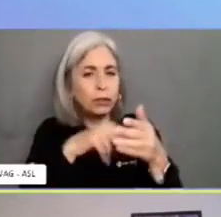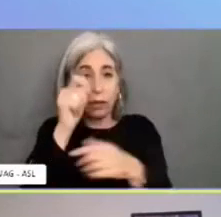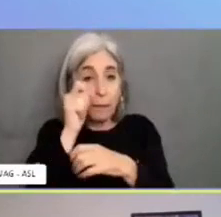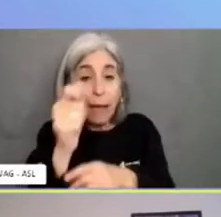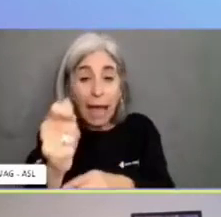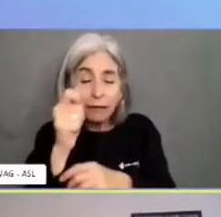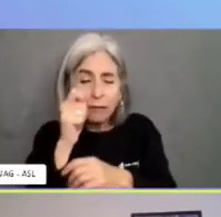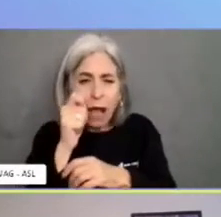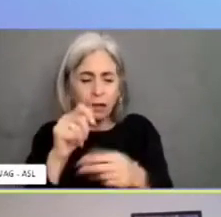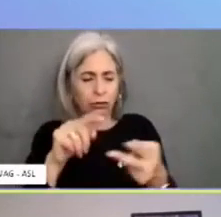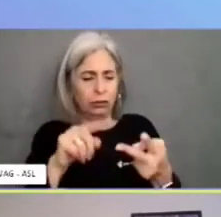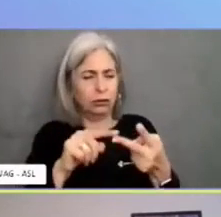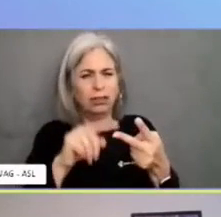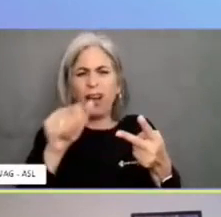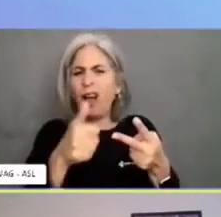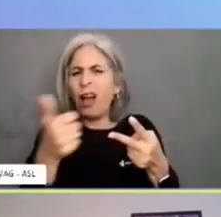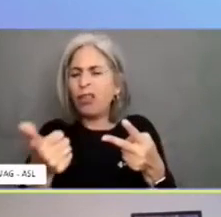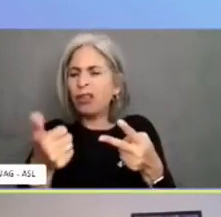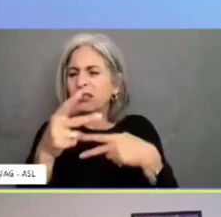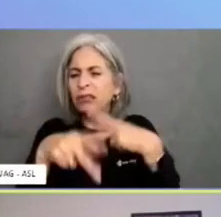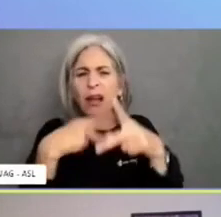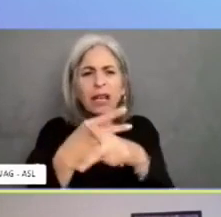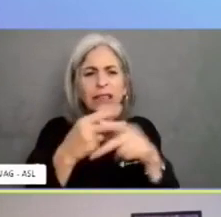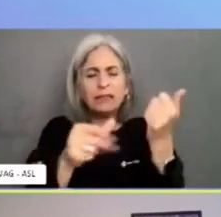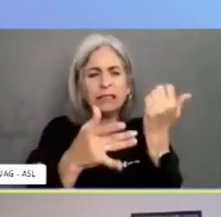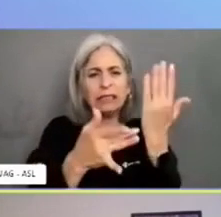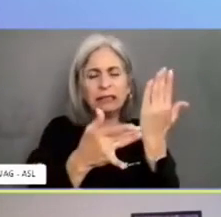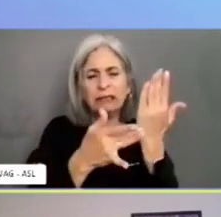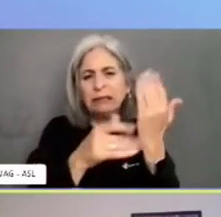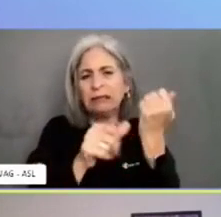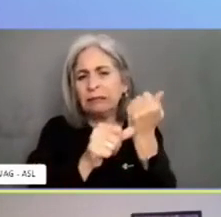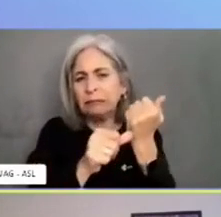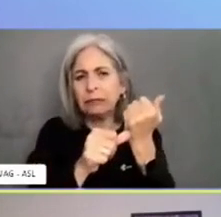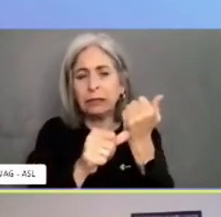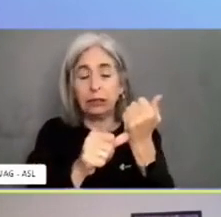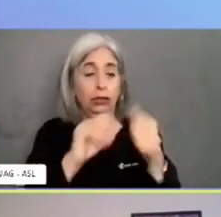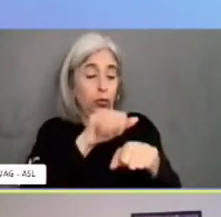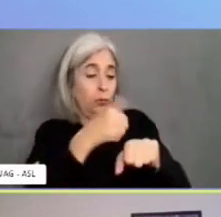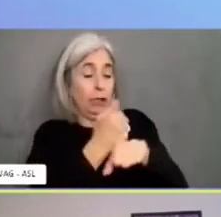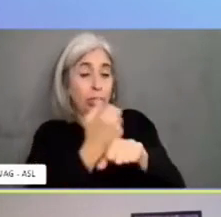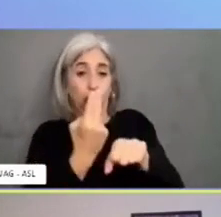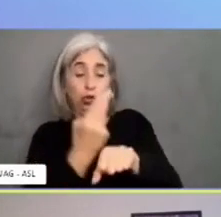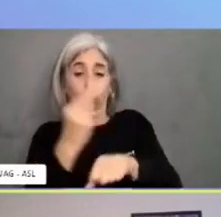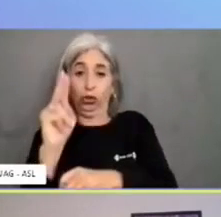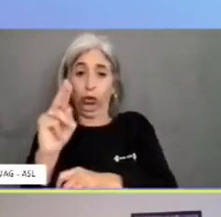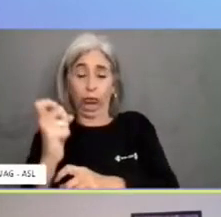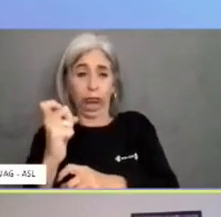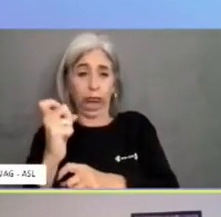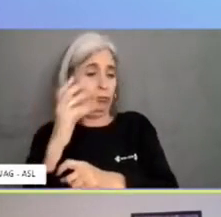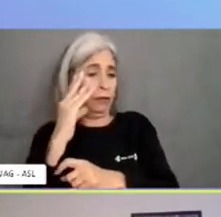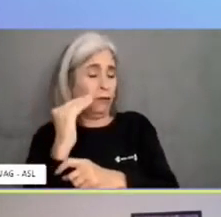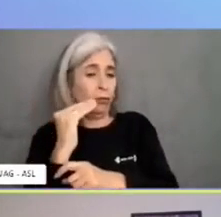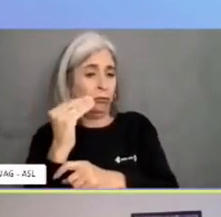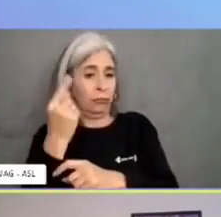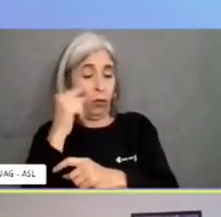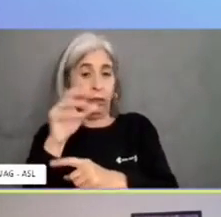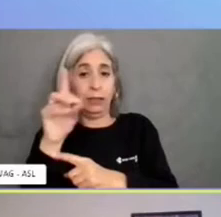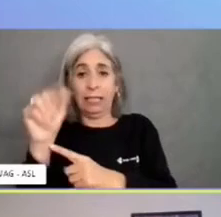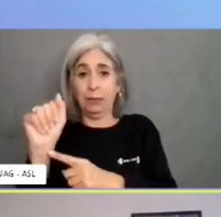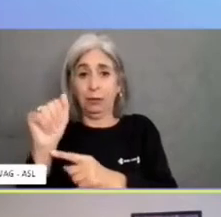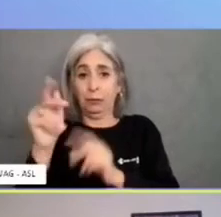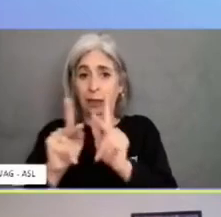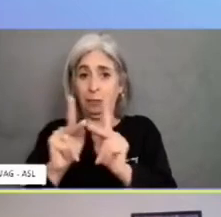and other forms of assistive technologies. I wanted to build user experiences that were accessible for disabled people such as